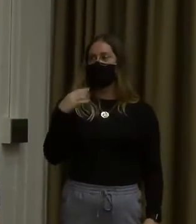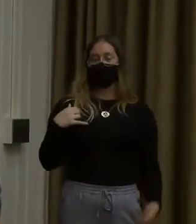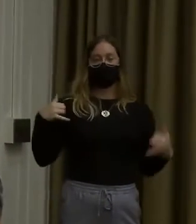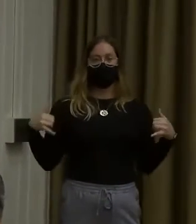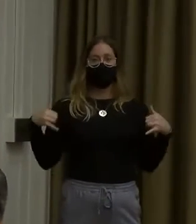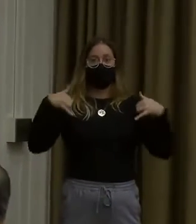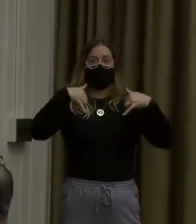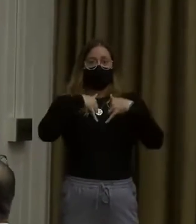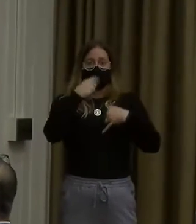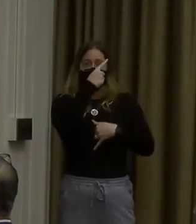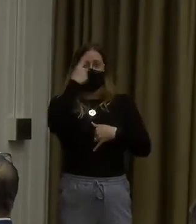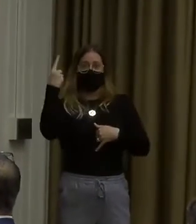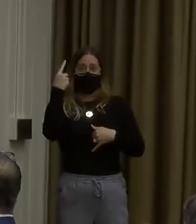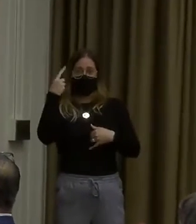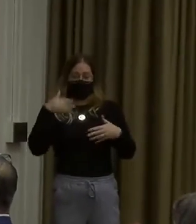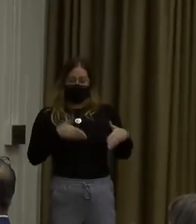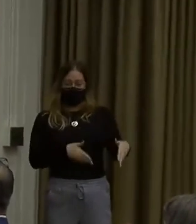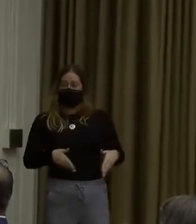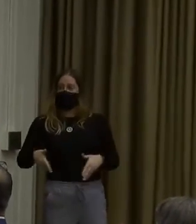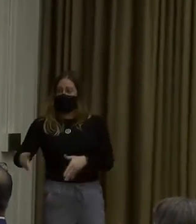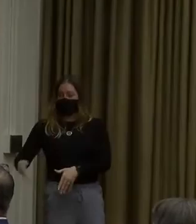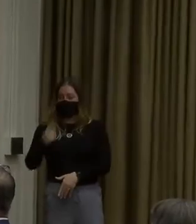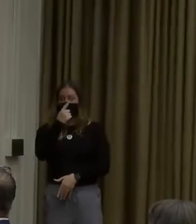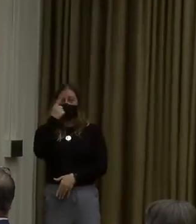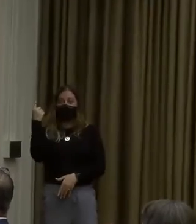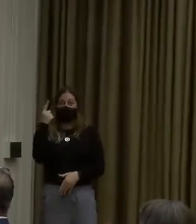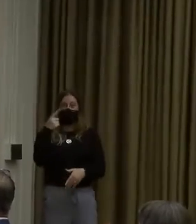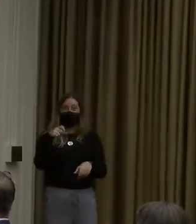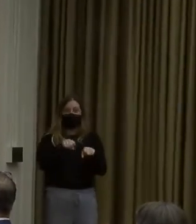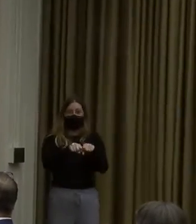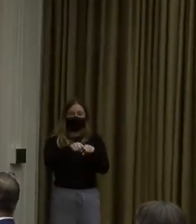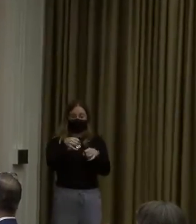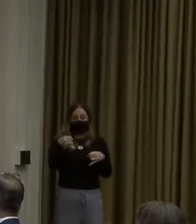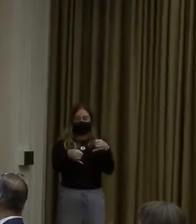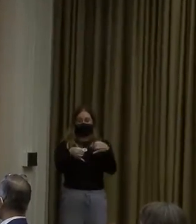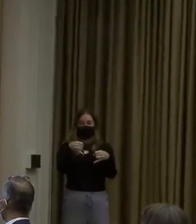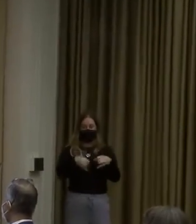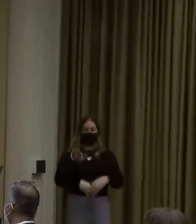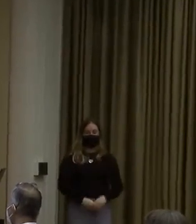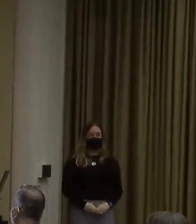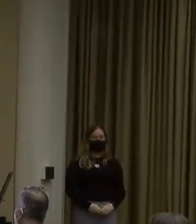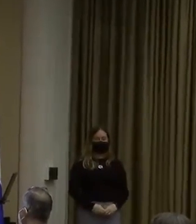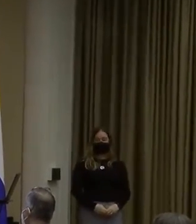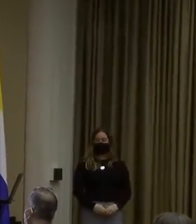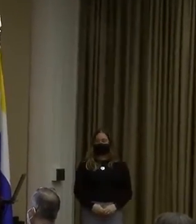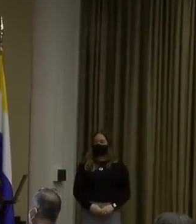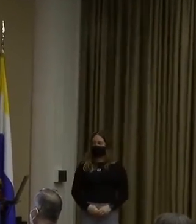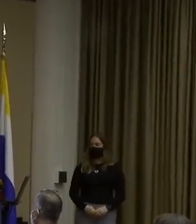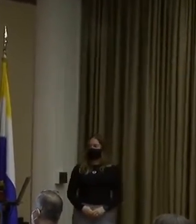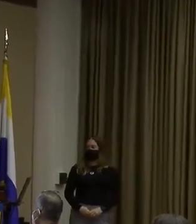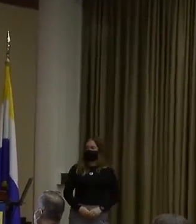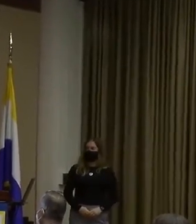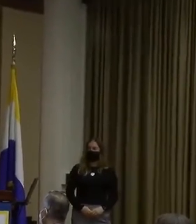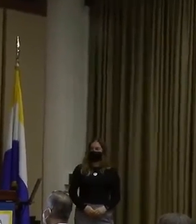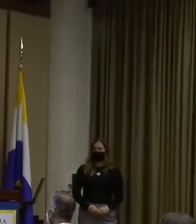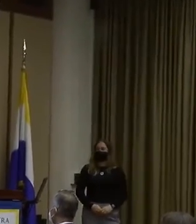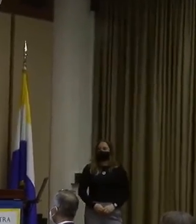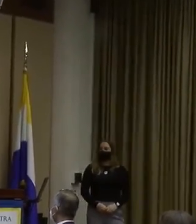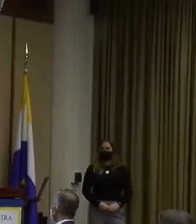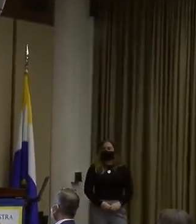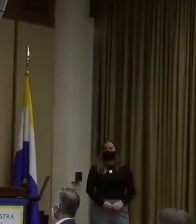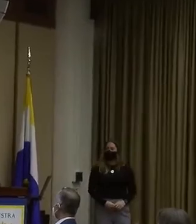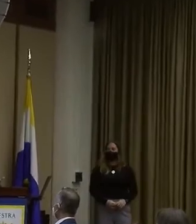top and a gray jacket, and I have some black shoes on that make me feel tall. Okay? So I really want